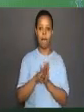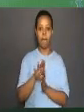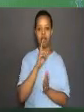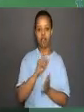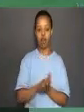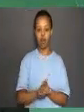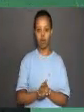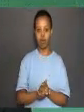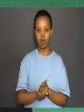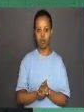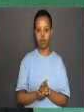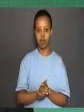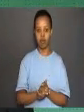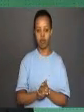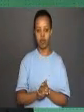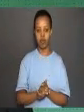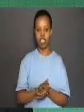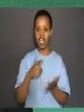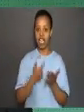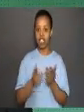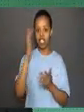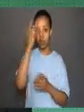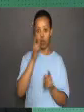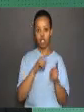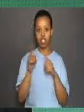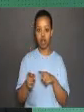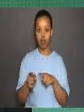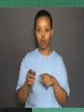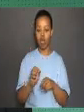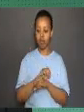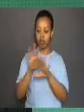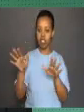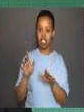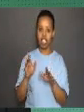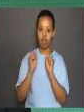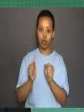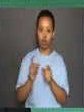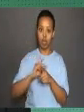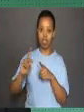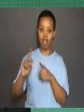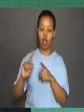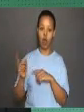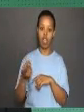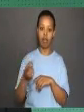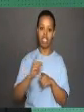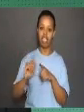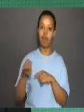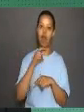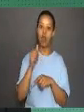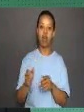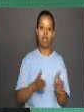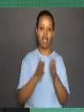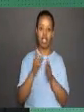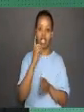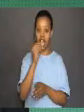bacteria. These diseases can be spread directly or indirectly from